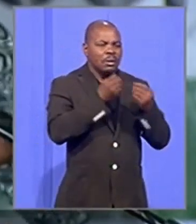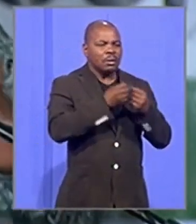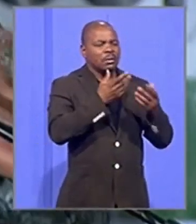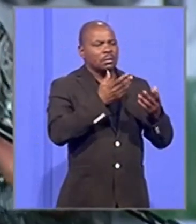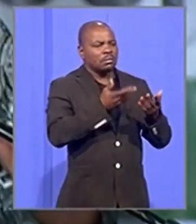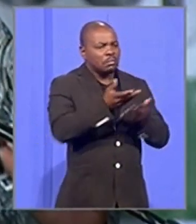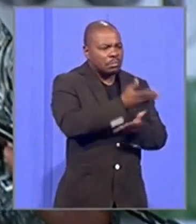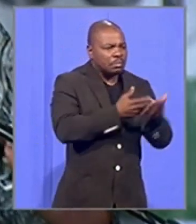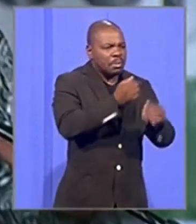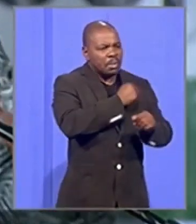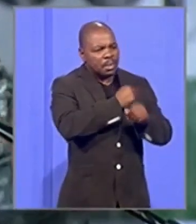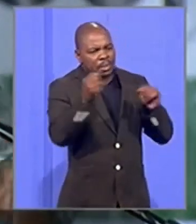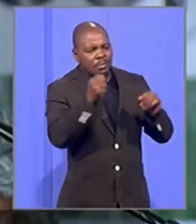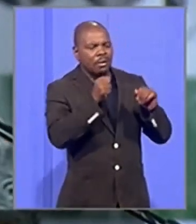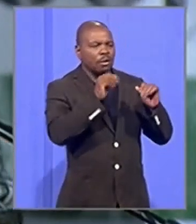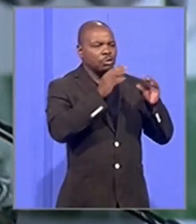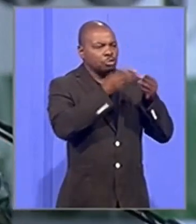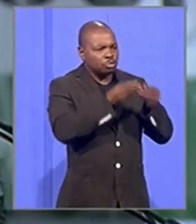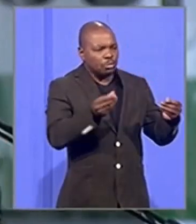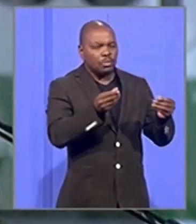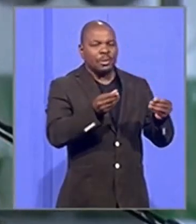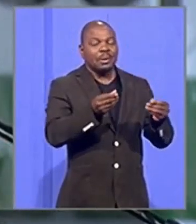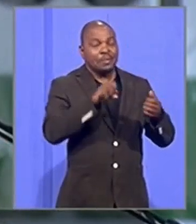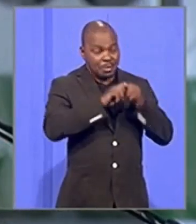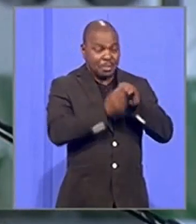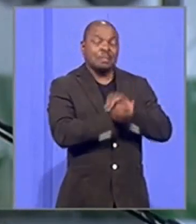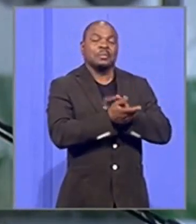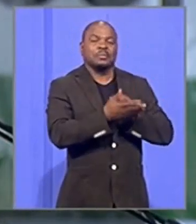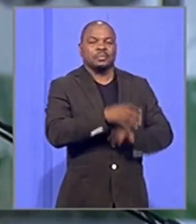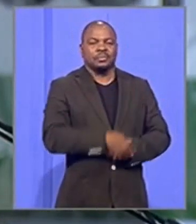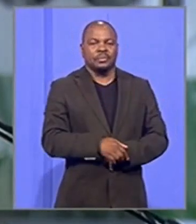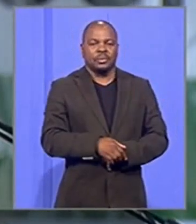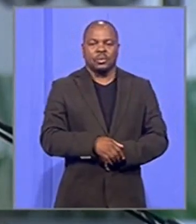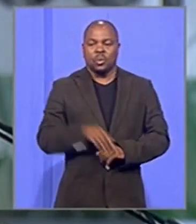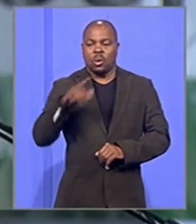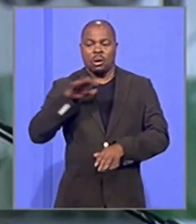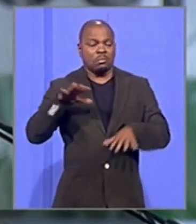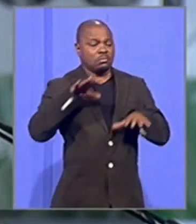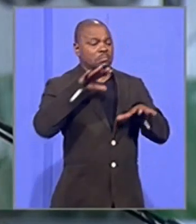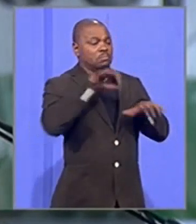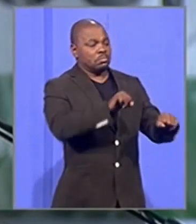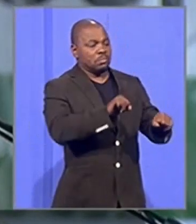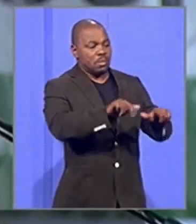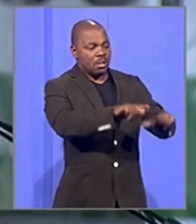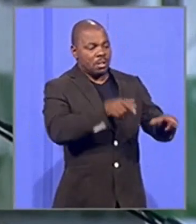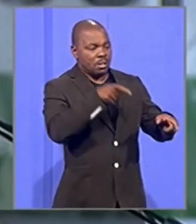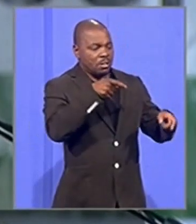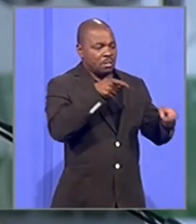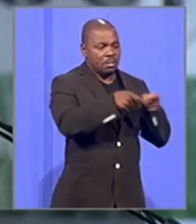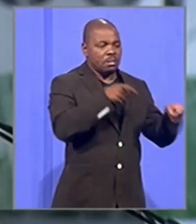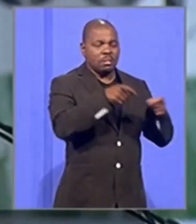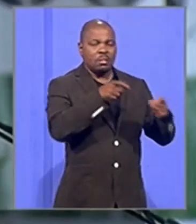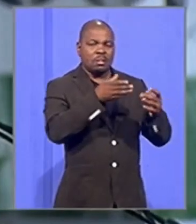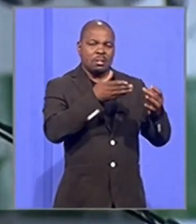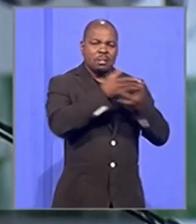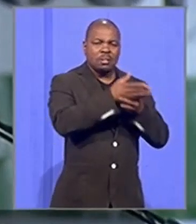to fester for the longest time. The dispossession and occupation